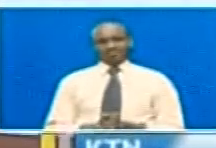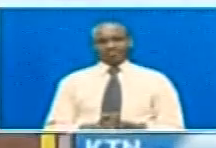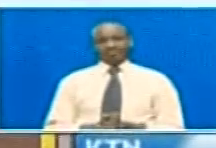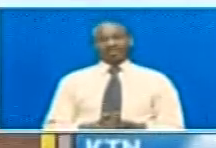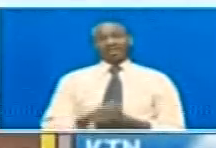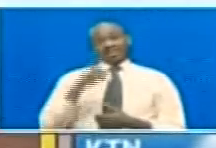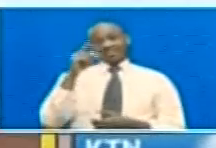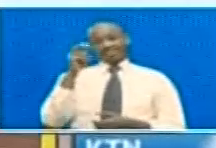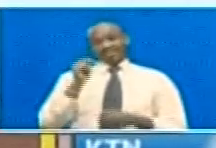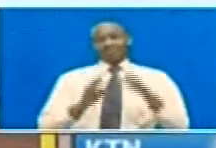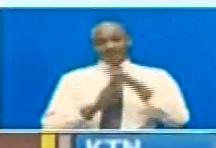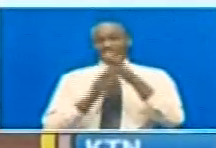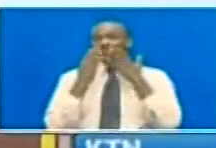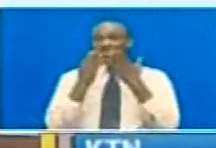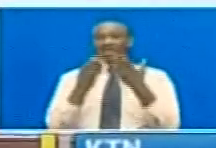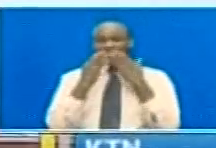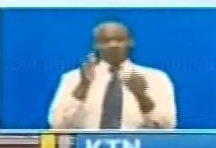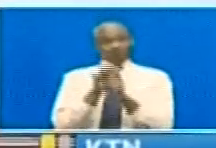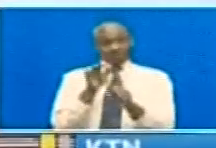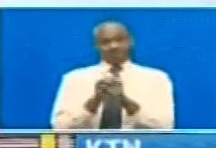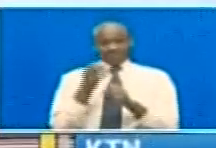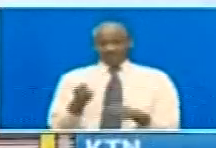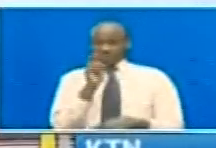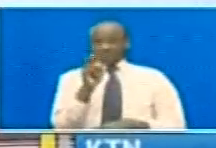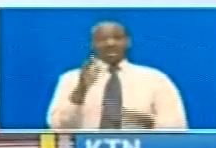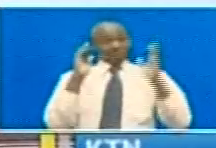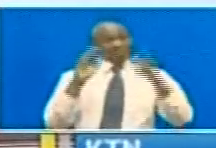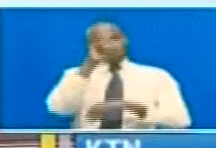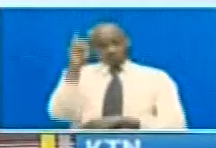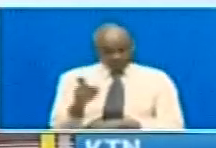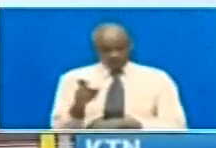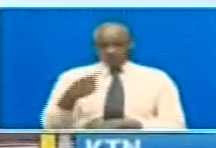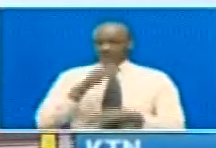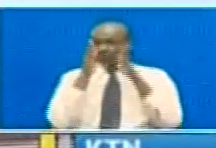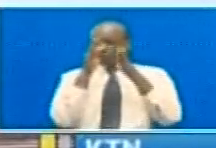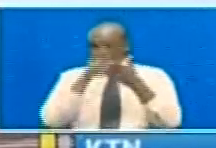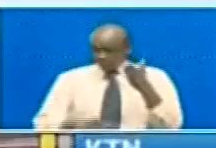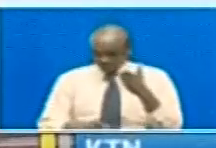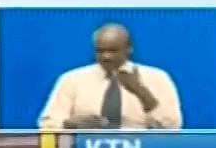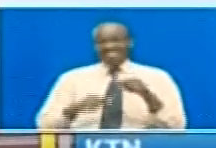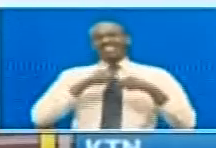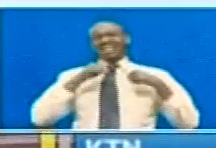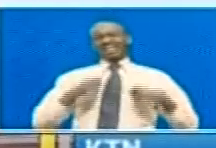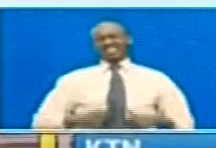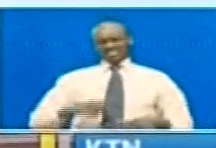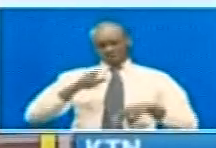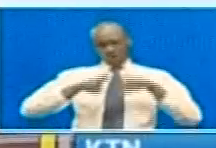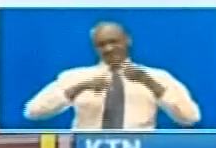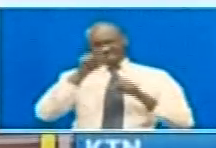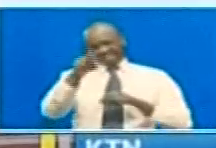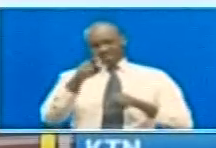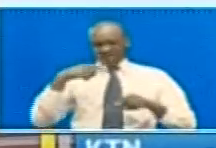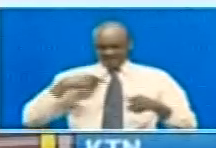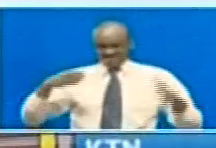You're watching KTN Prime. Thank you for staying with us. Let's now look at our big question tonight. We're focusing on that Chinese restaurant that does not admit